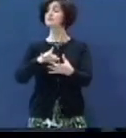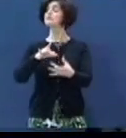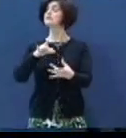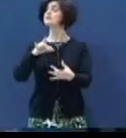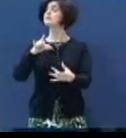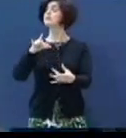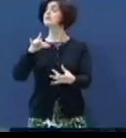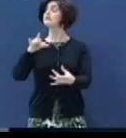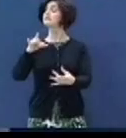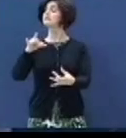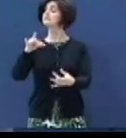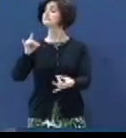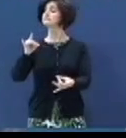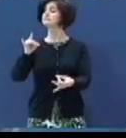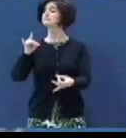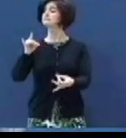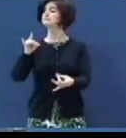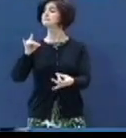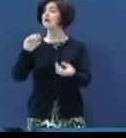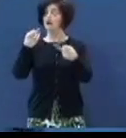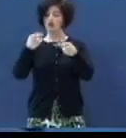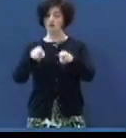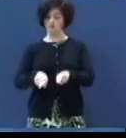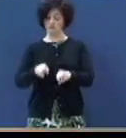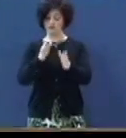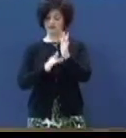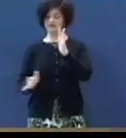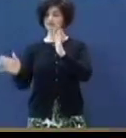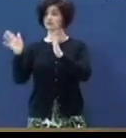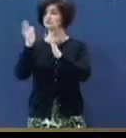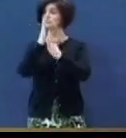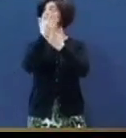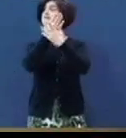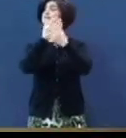Spirit when he saved my